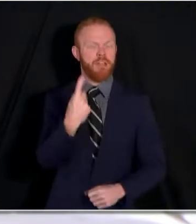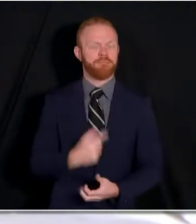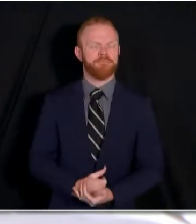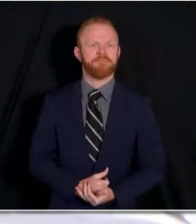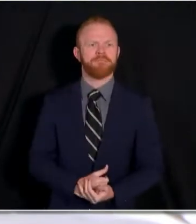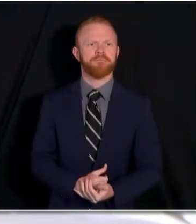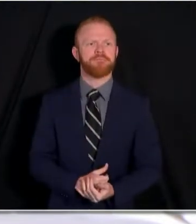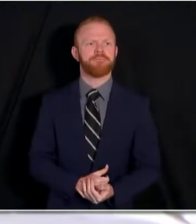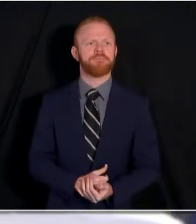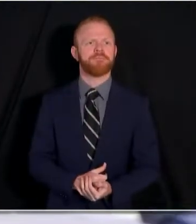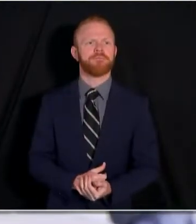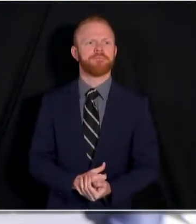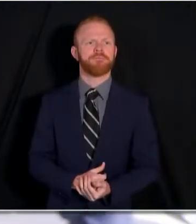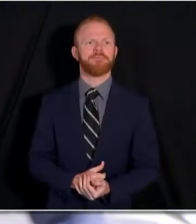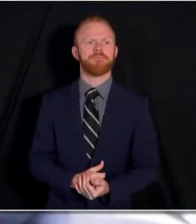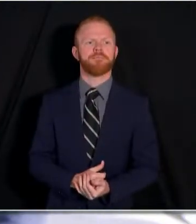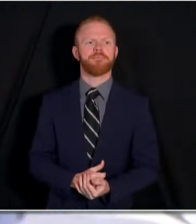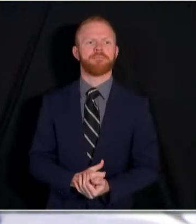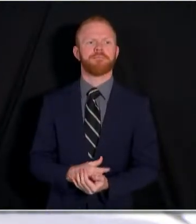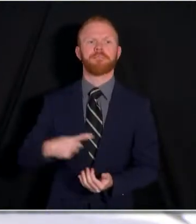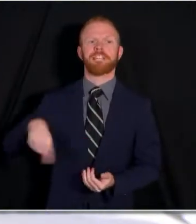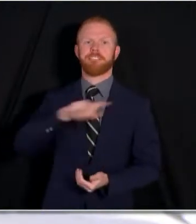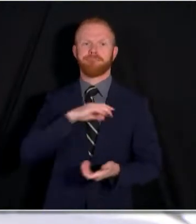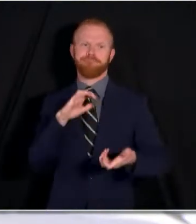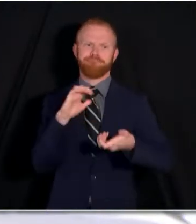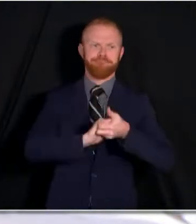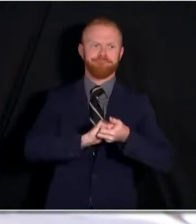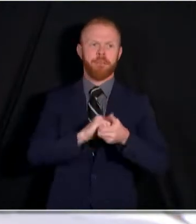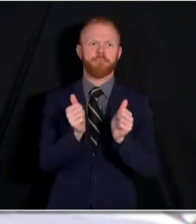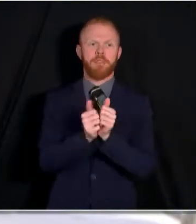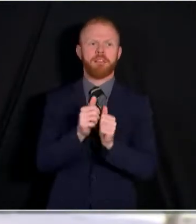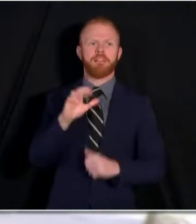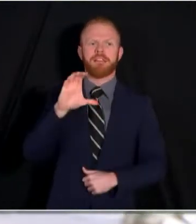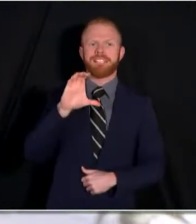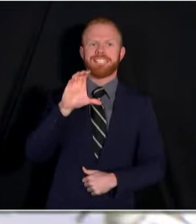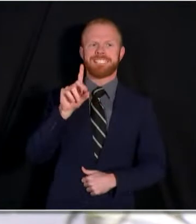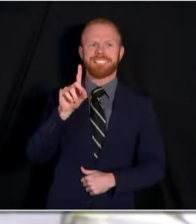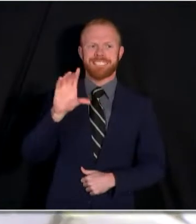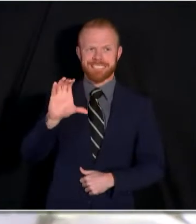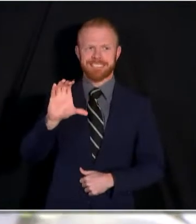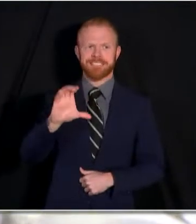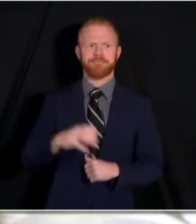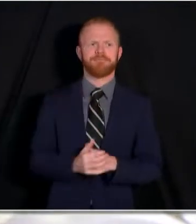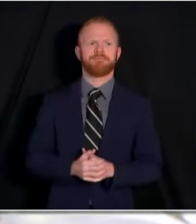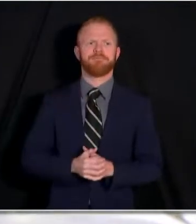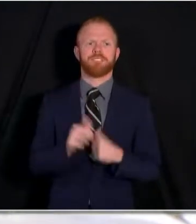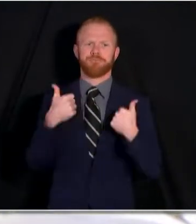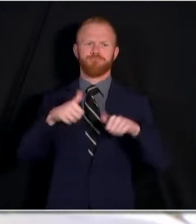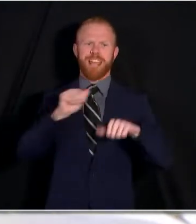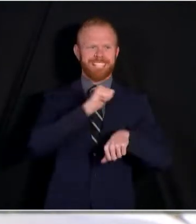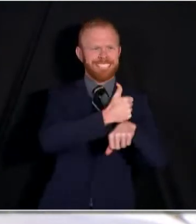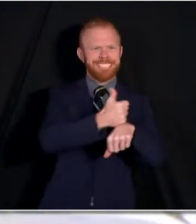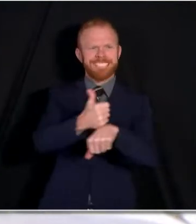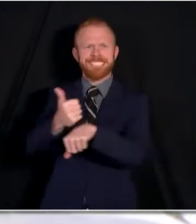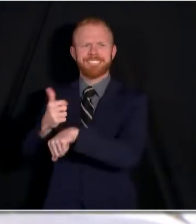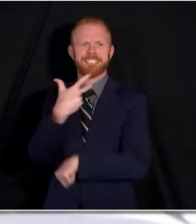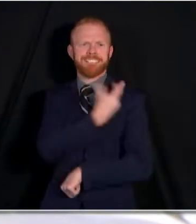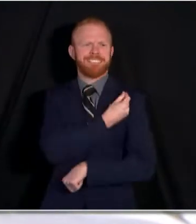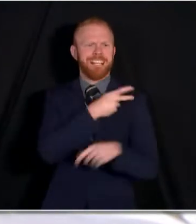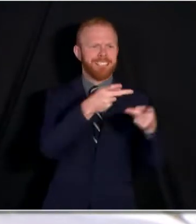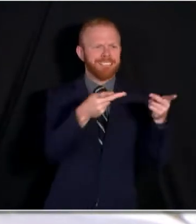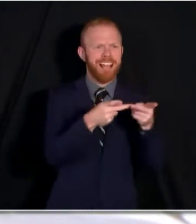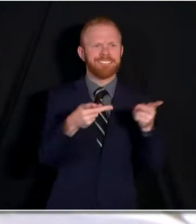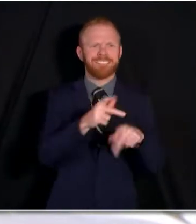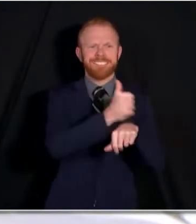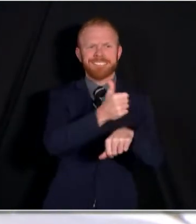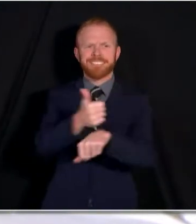CDC in establishing community vaccine center sites, and we're doing that in a number of ways. The first way is we've